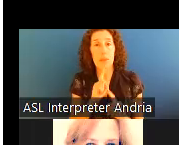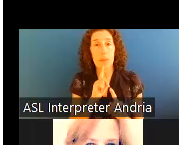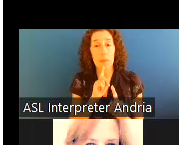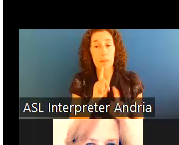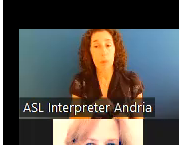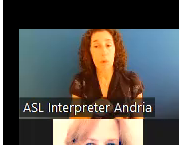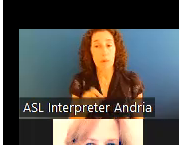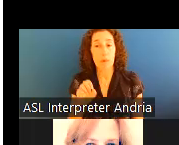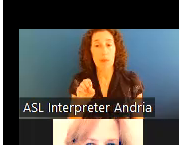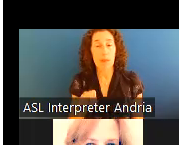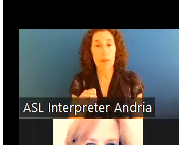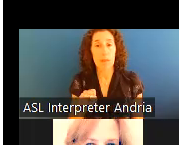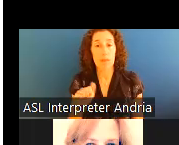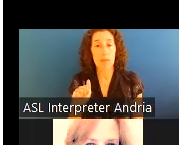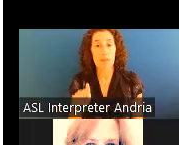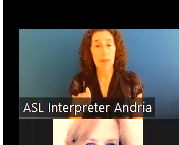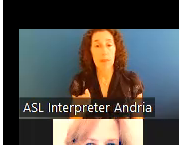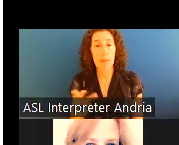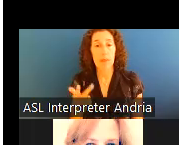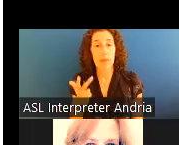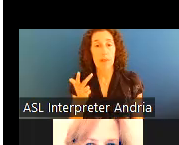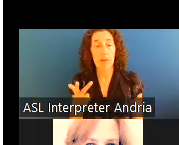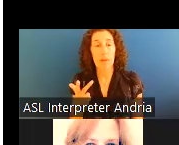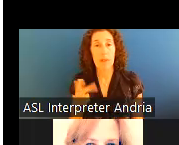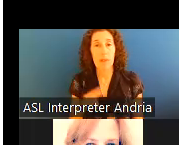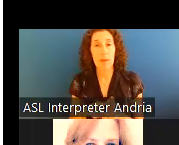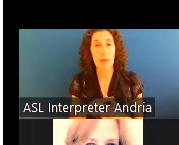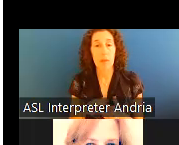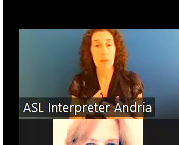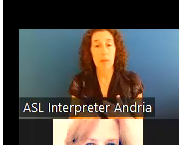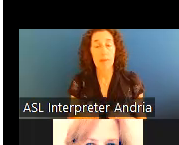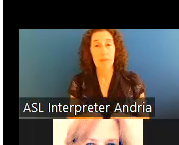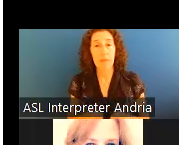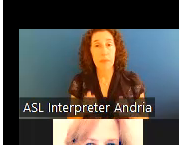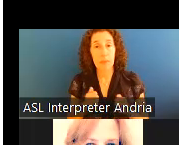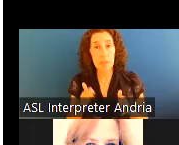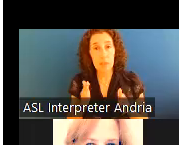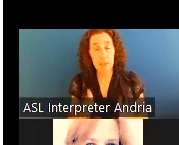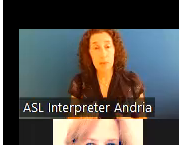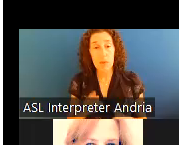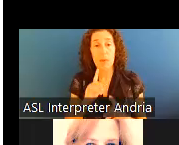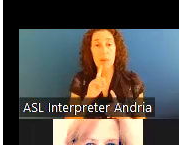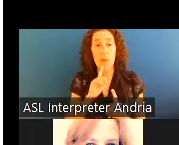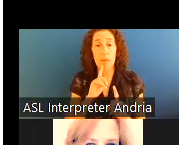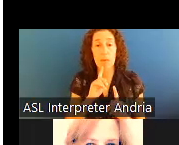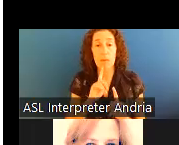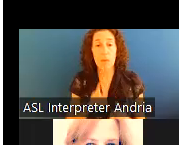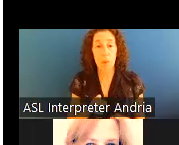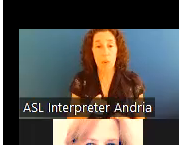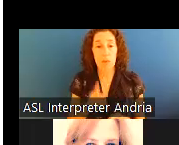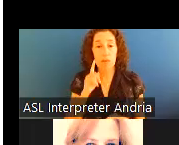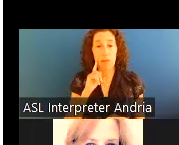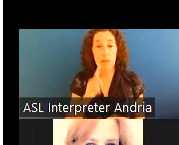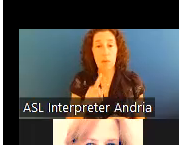main ways. The first way is when a survivor reports for a sexual assault forensic exam